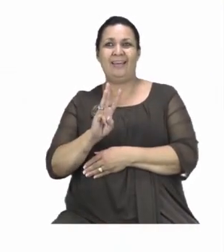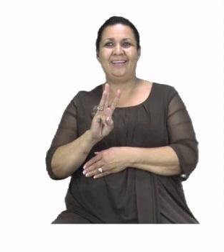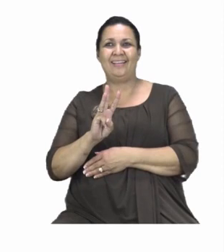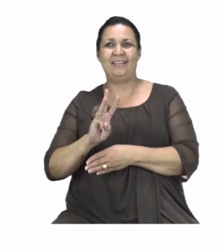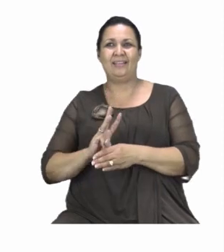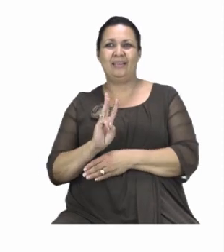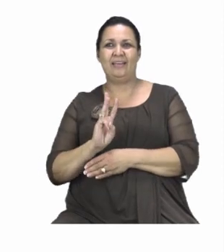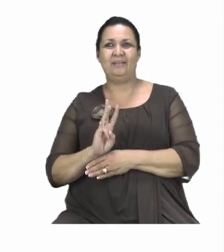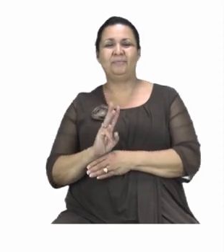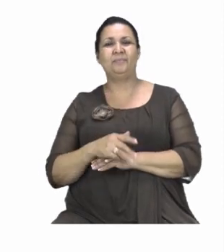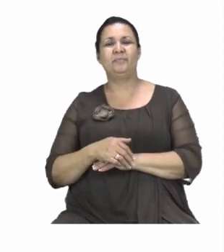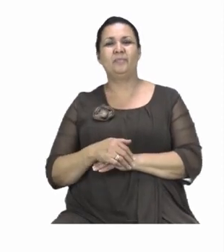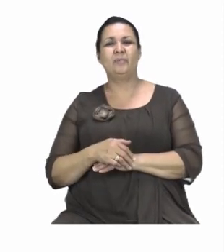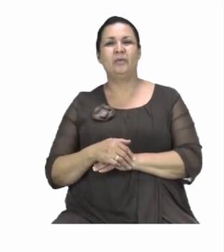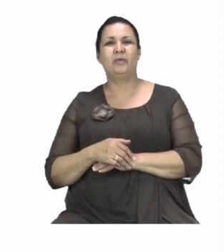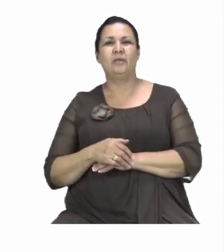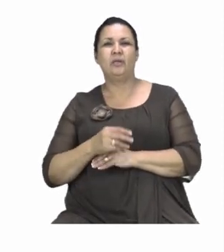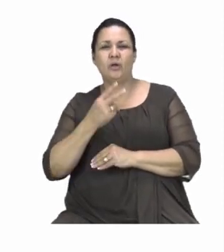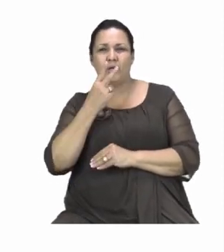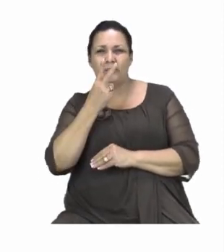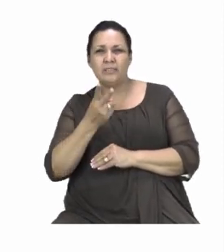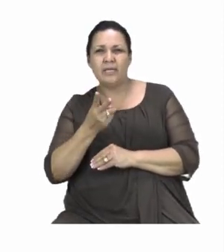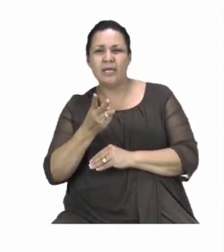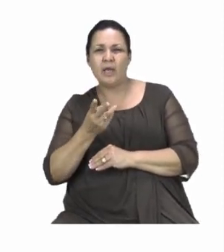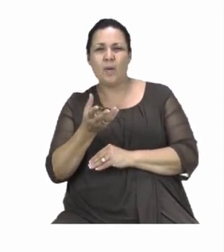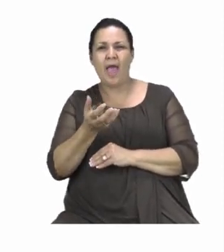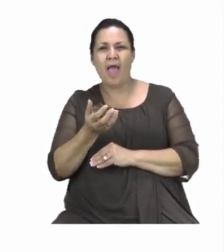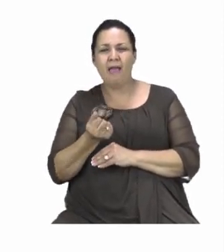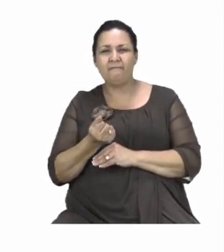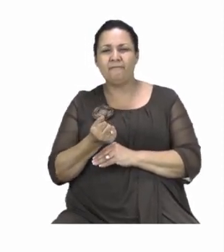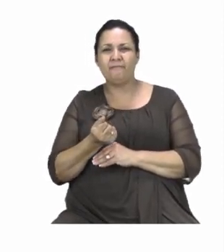On page 3, you can see that we have some